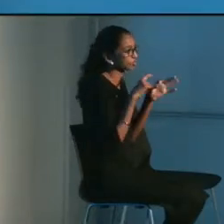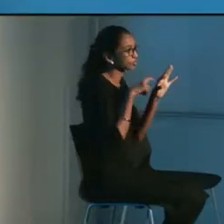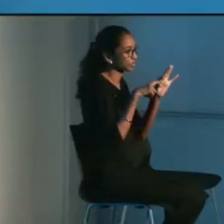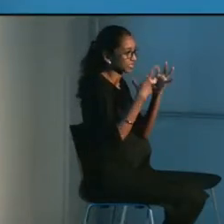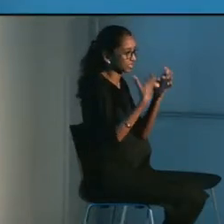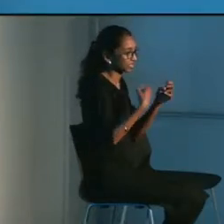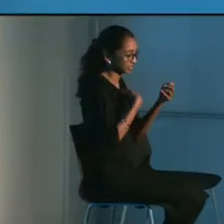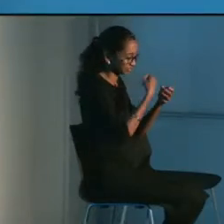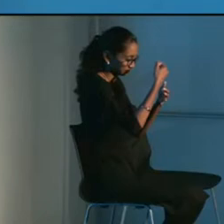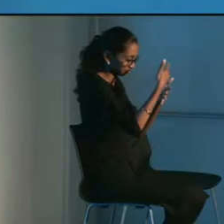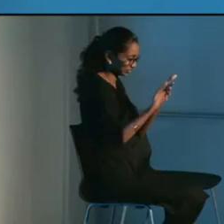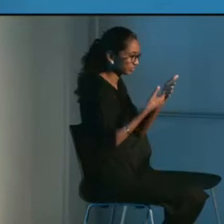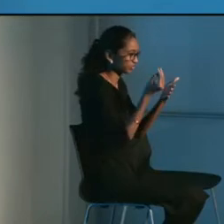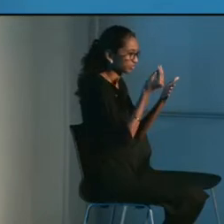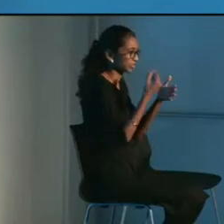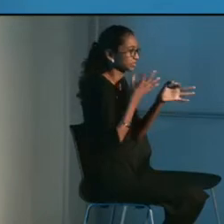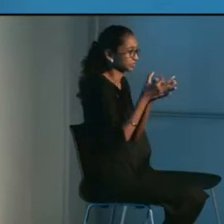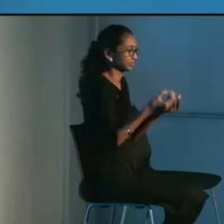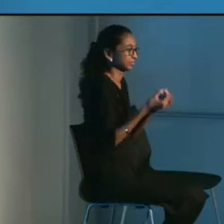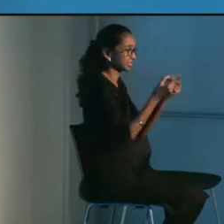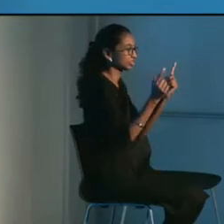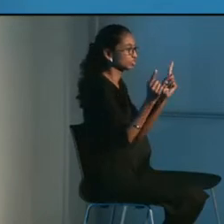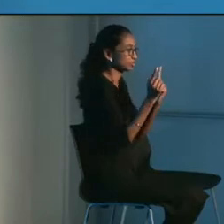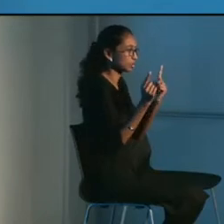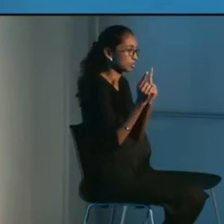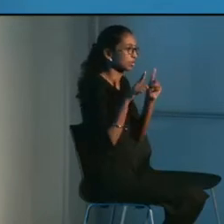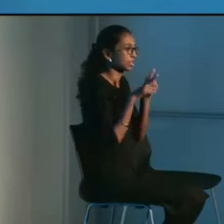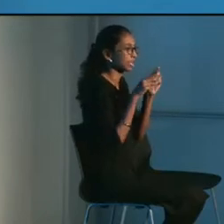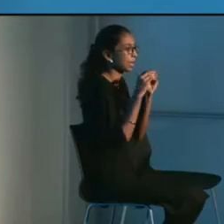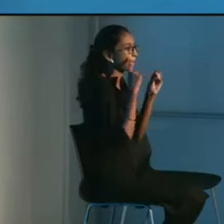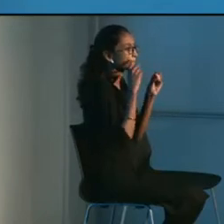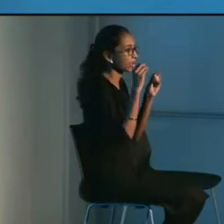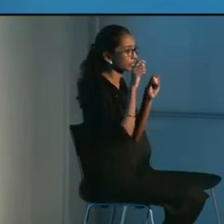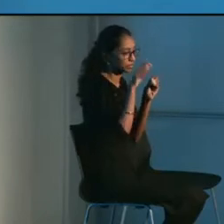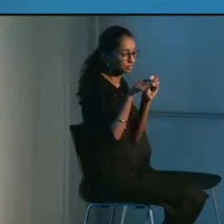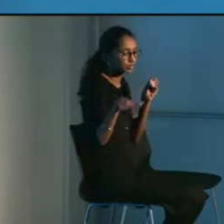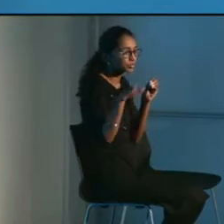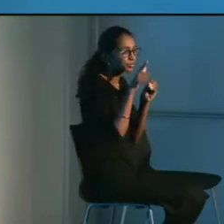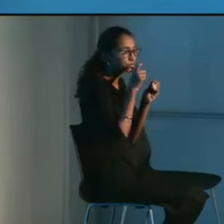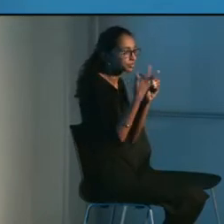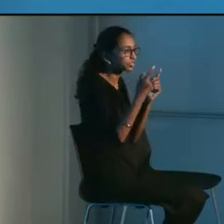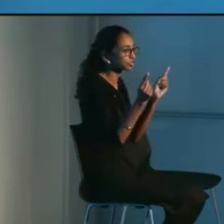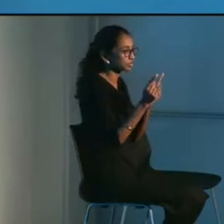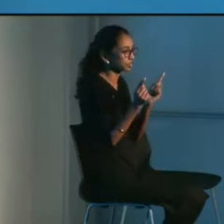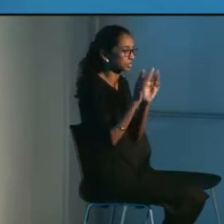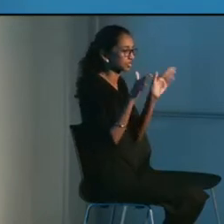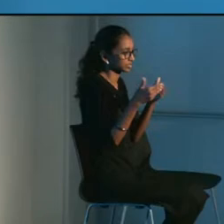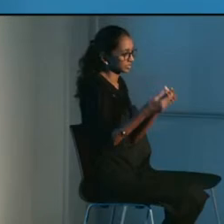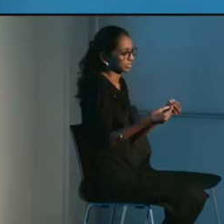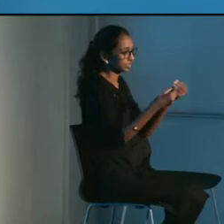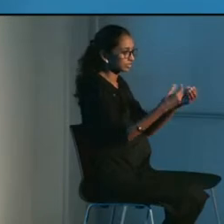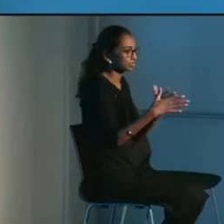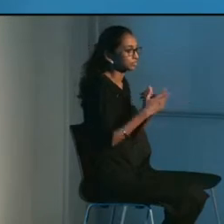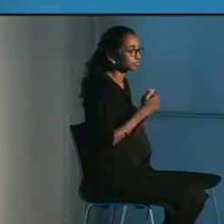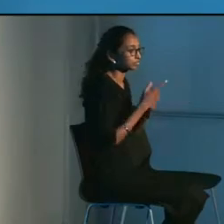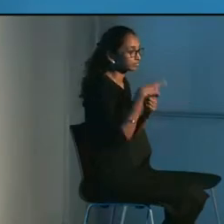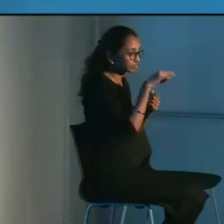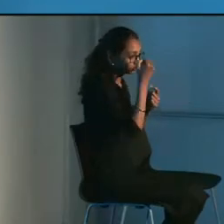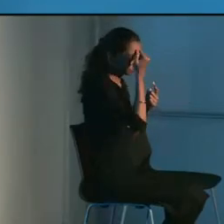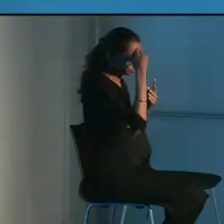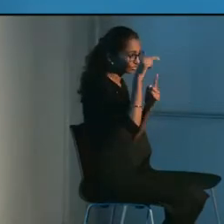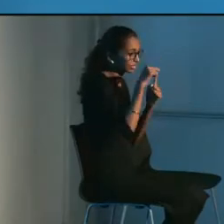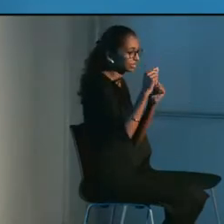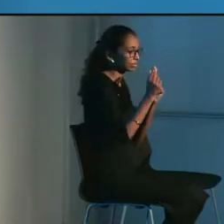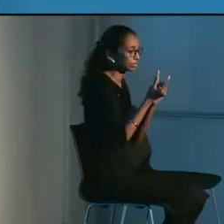out just a few of them and give you a brief bio of the speakers and the moderator. Can we address the idea of the public